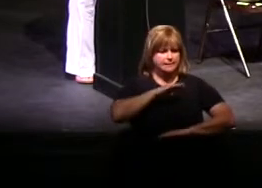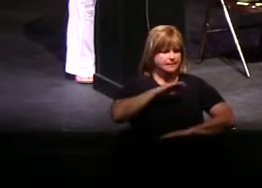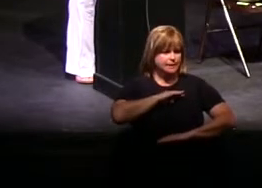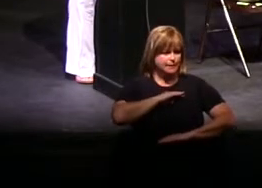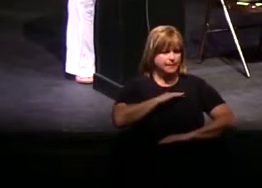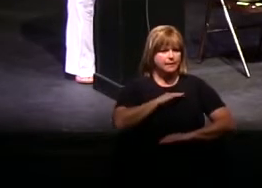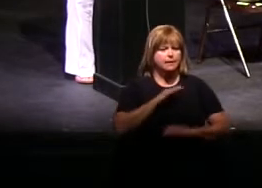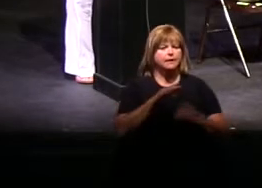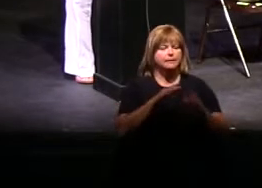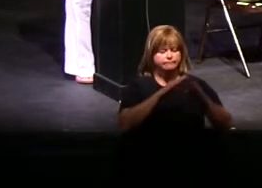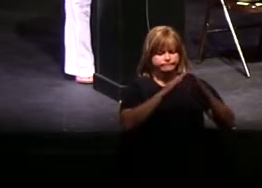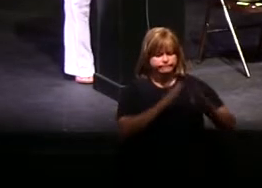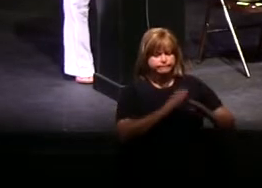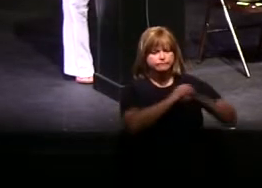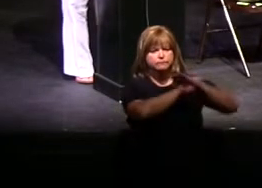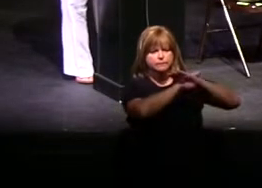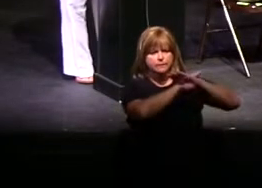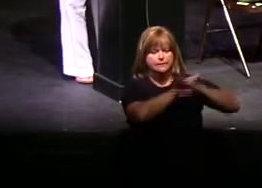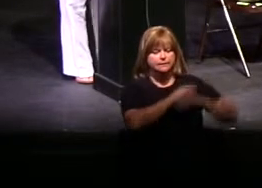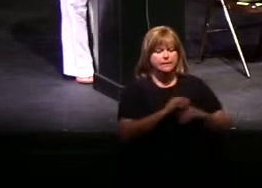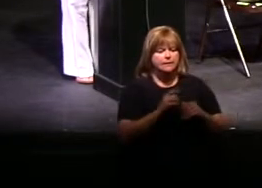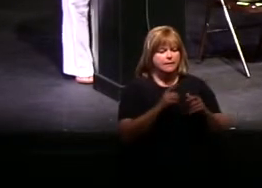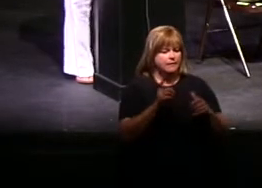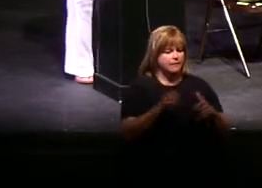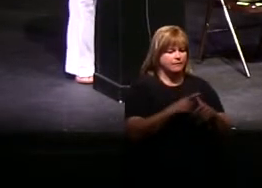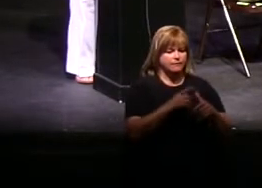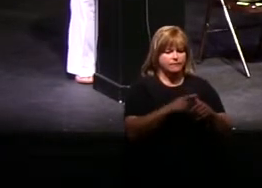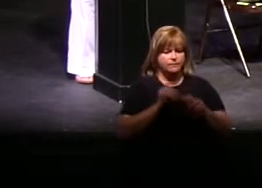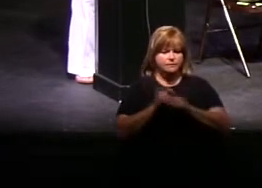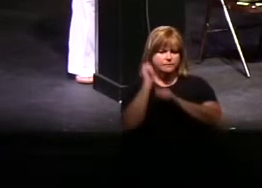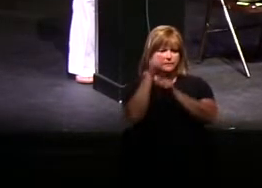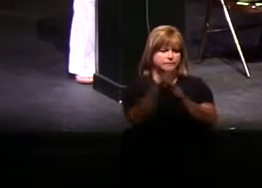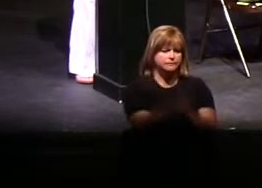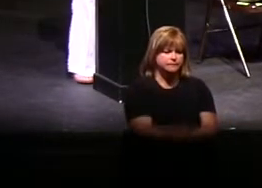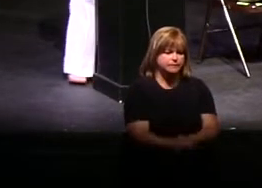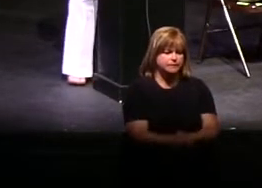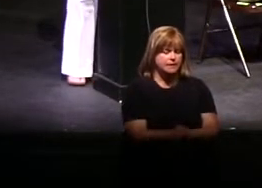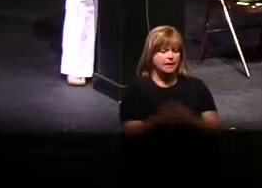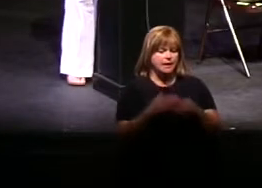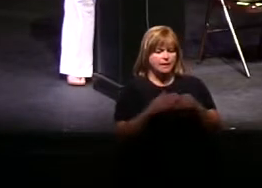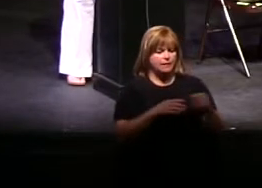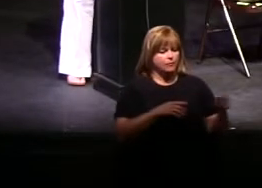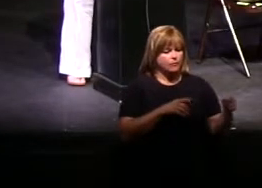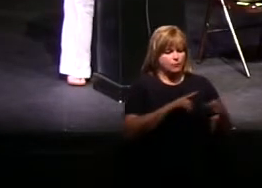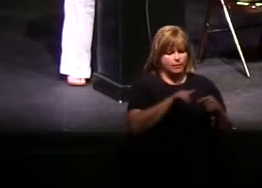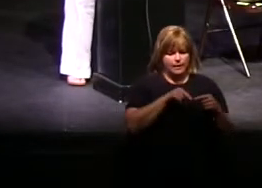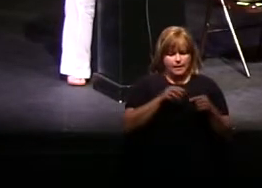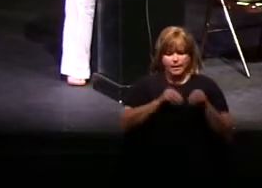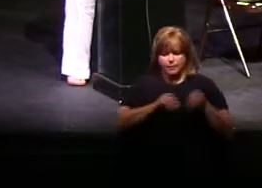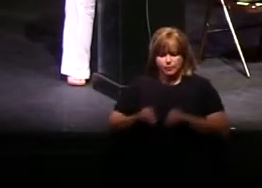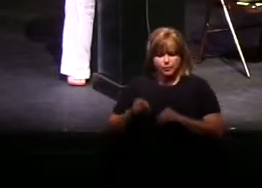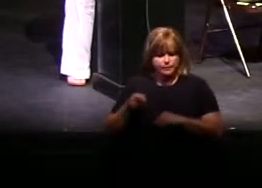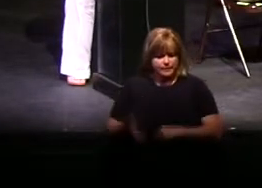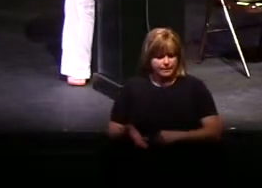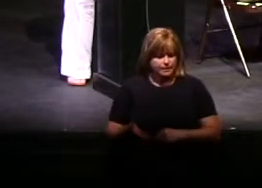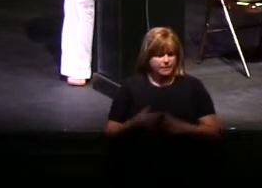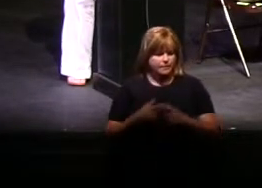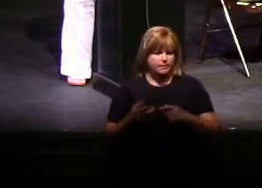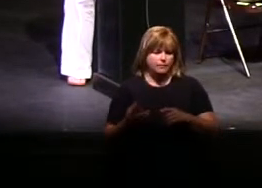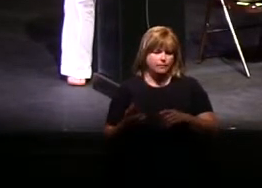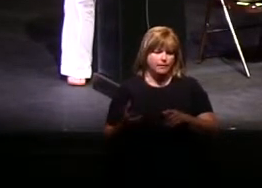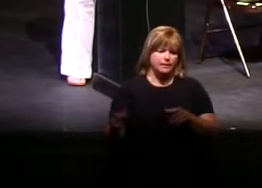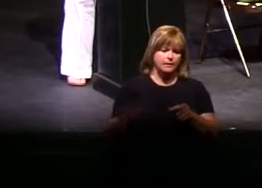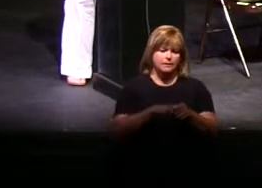shelter. That first fishing season after our move from the Clearwater to Moscow, we loaded our daughter and